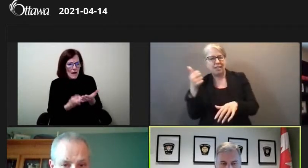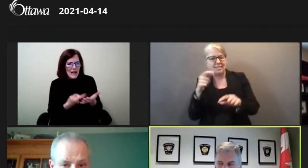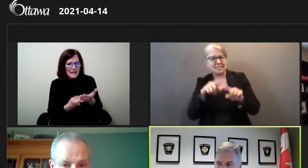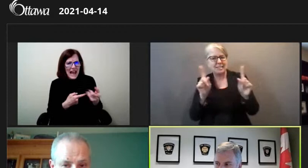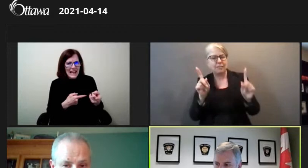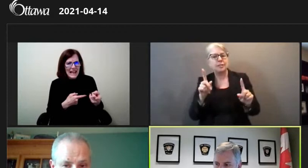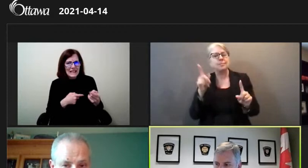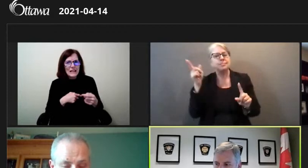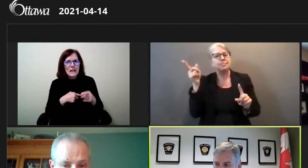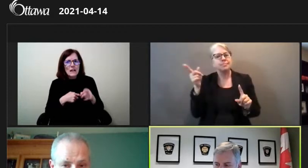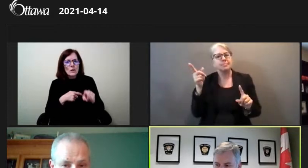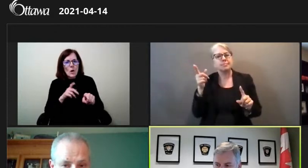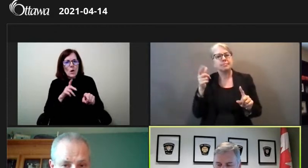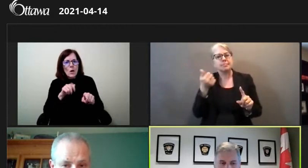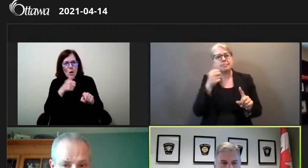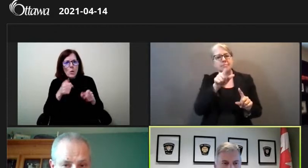more